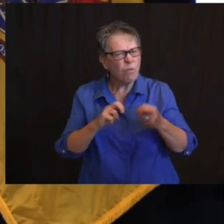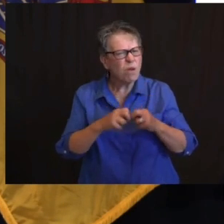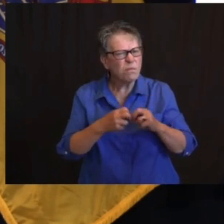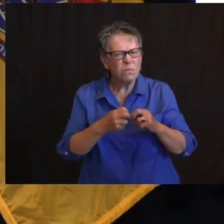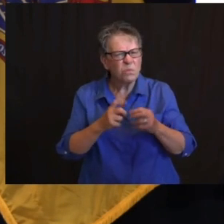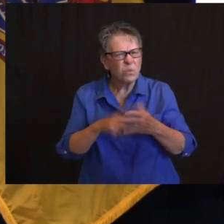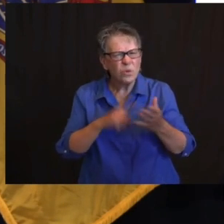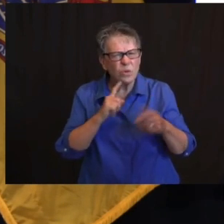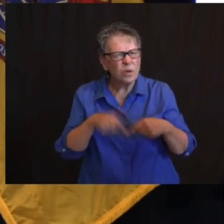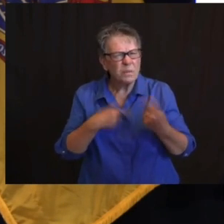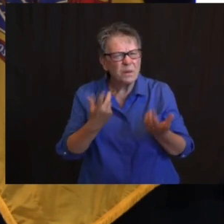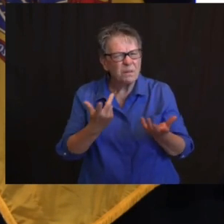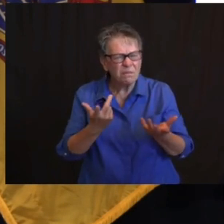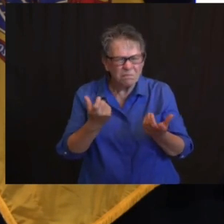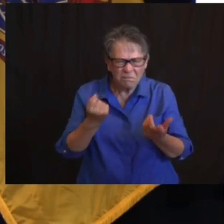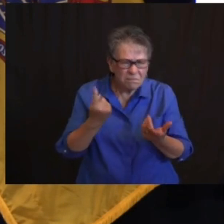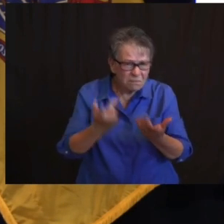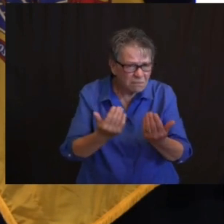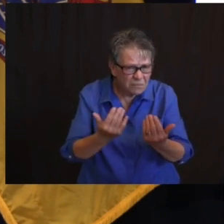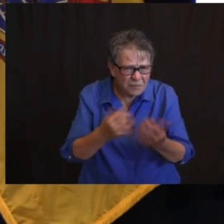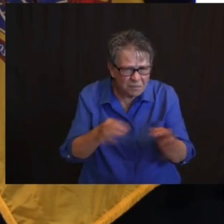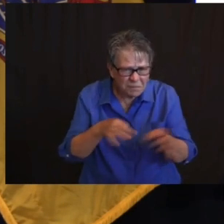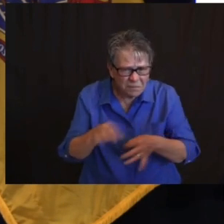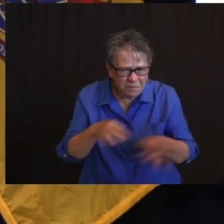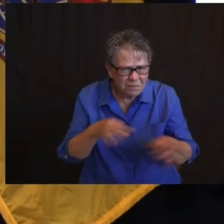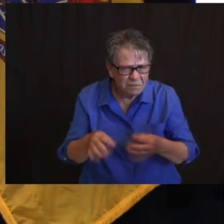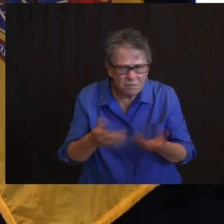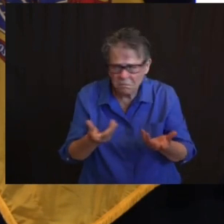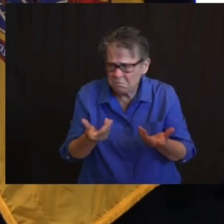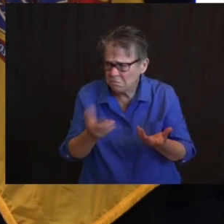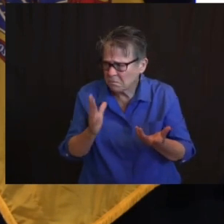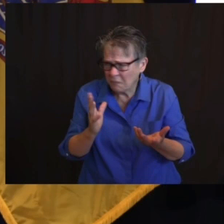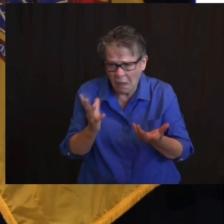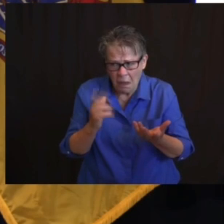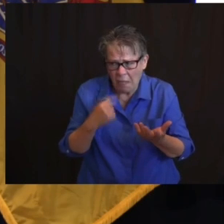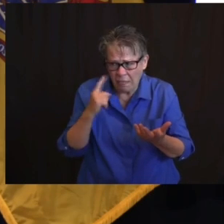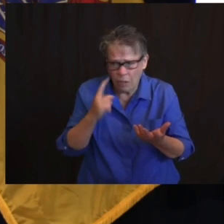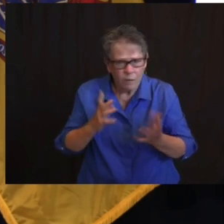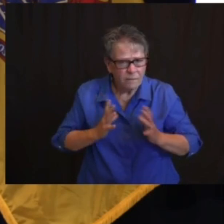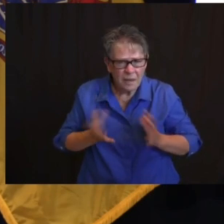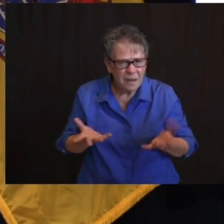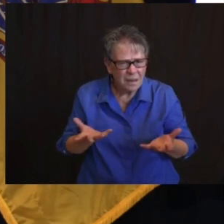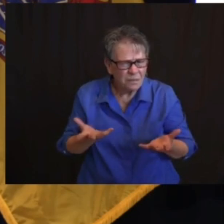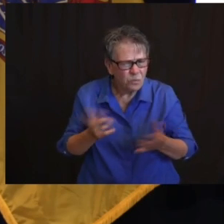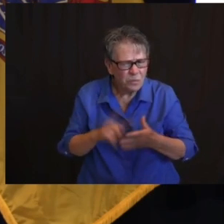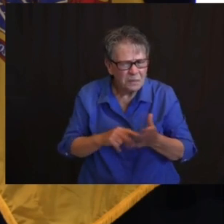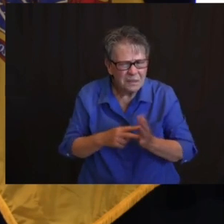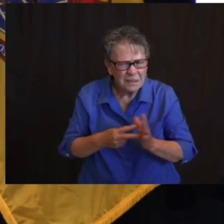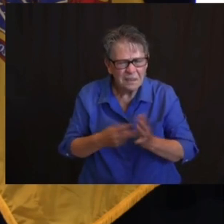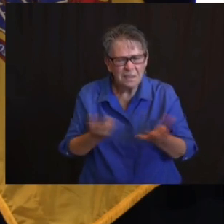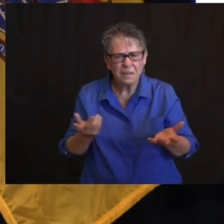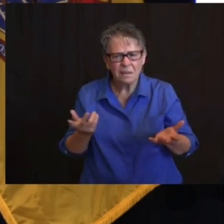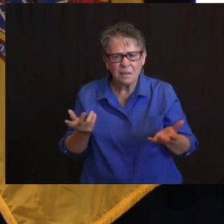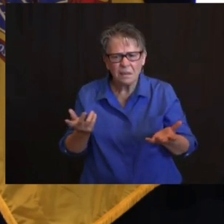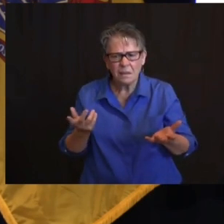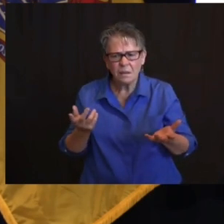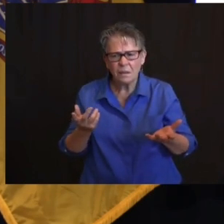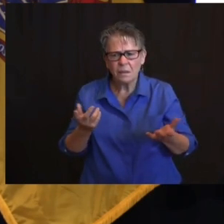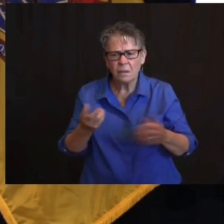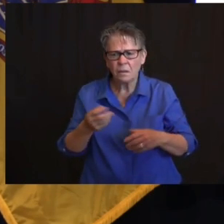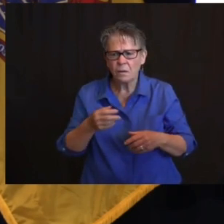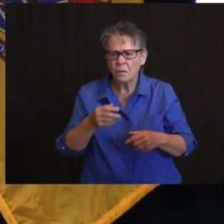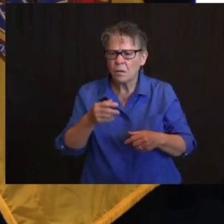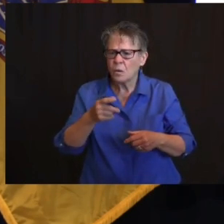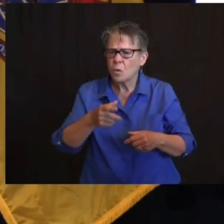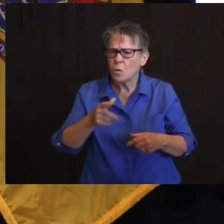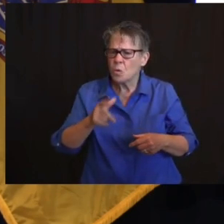have a very high degree of confidence. Who we bring up here every day to speak to things, we consider whoever we think is